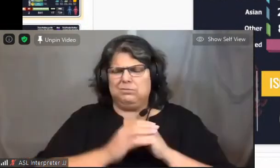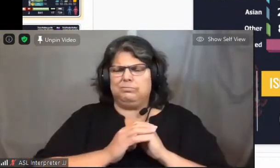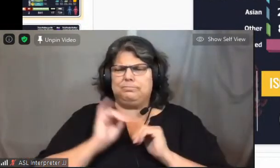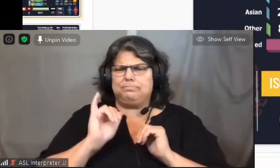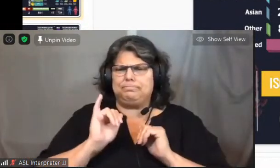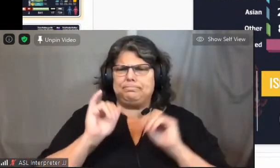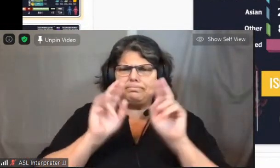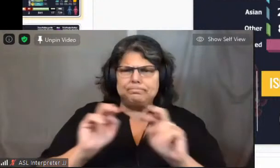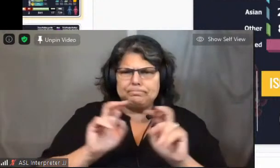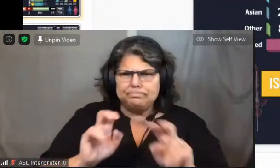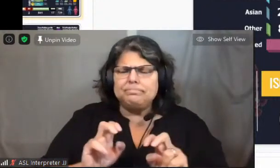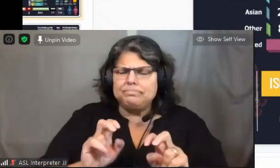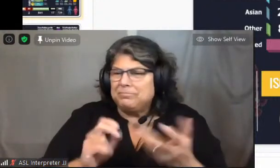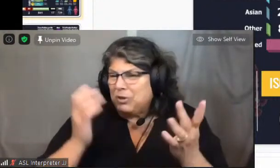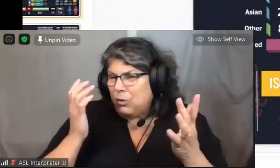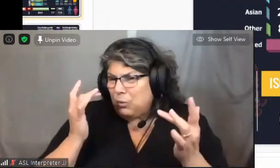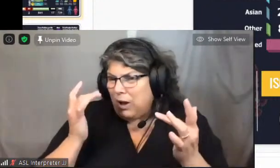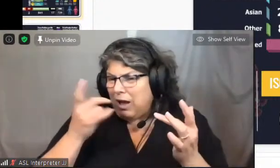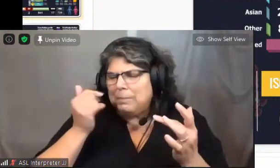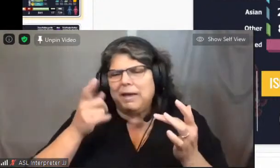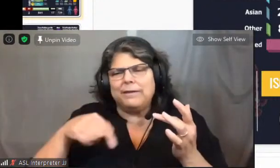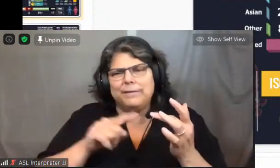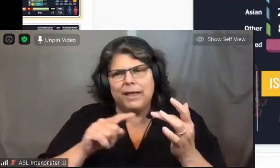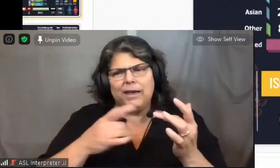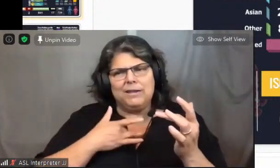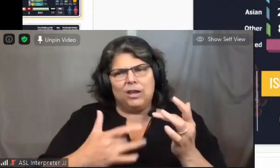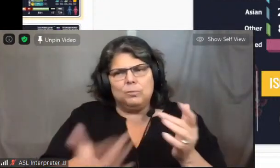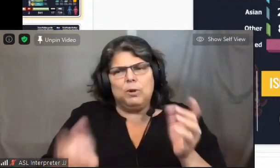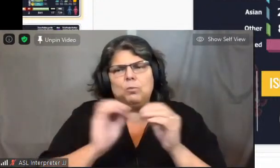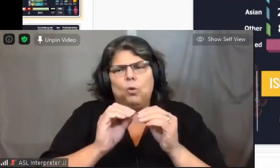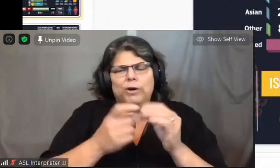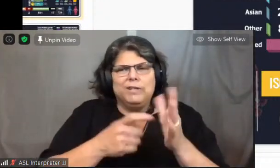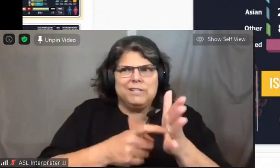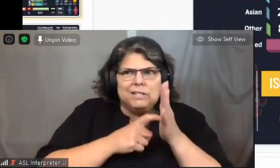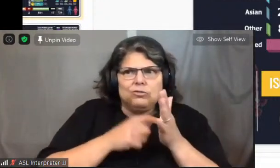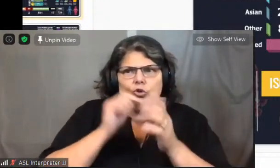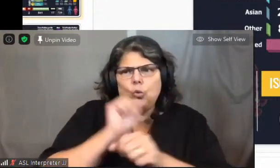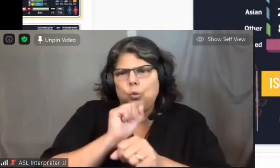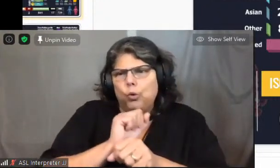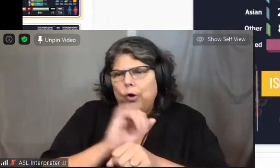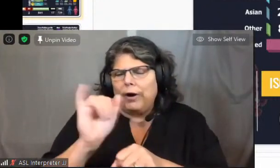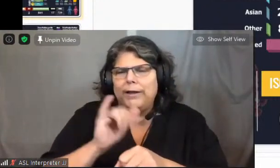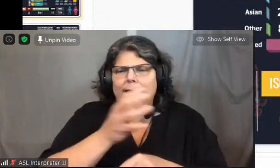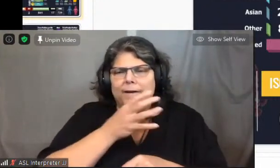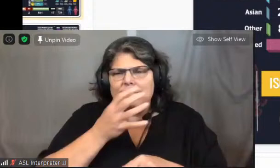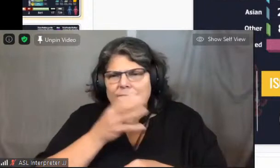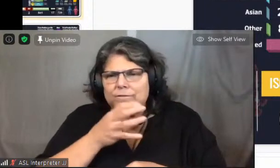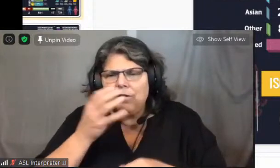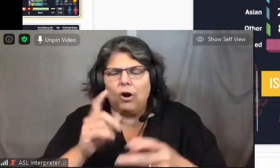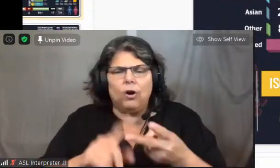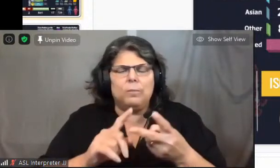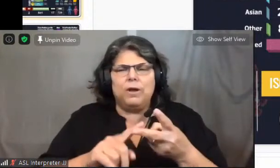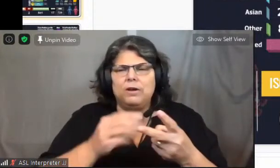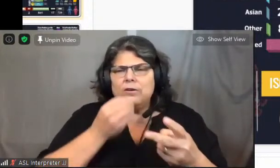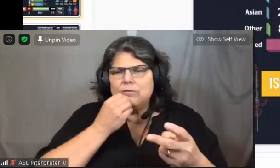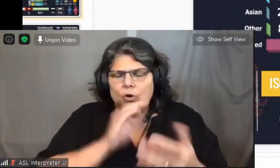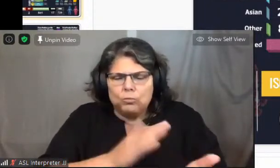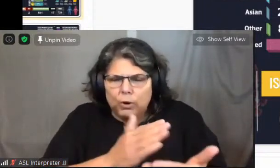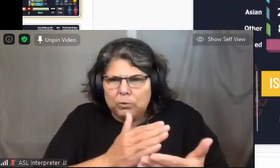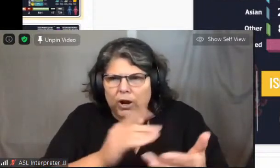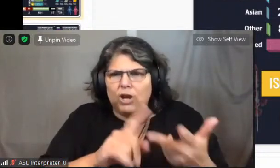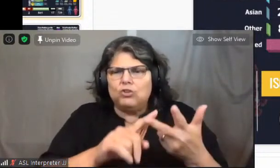very clear that it's because they provide the essential work in agriculture, in food preparation, cleaning, and personal care at home